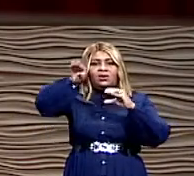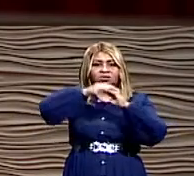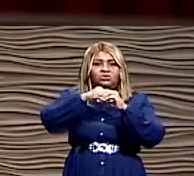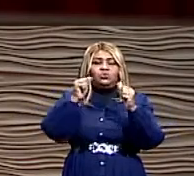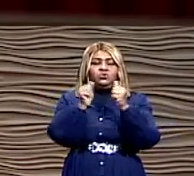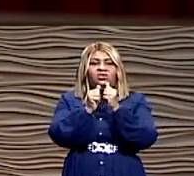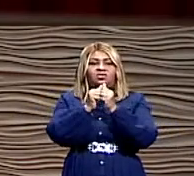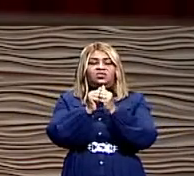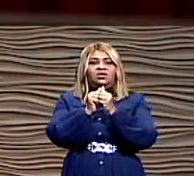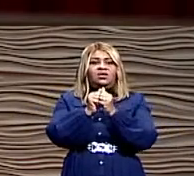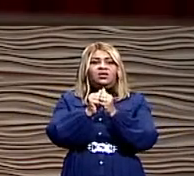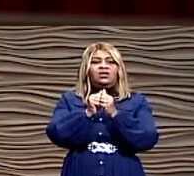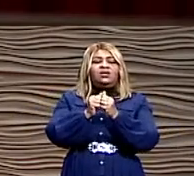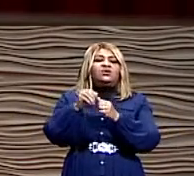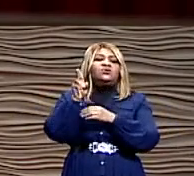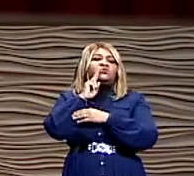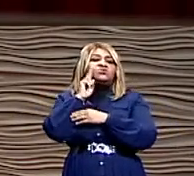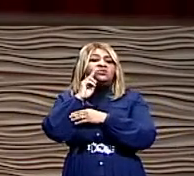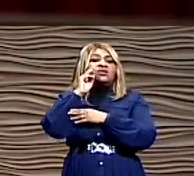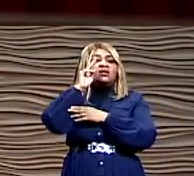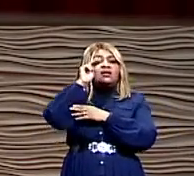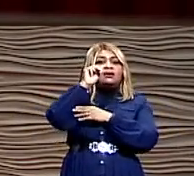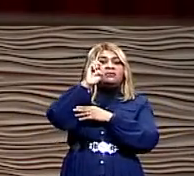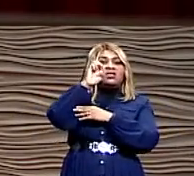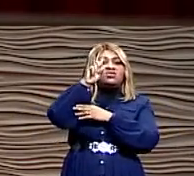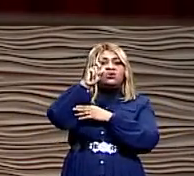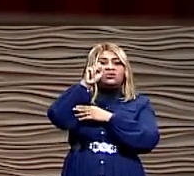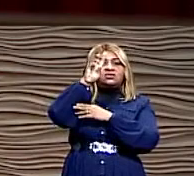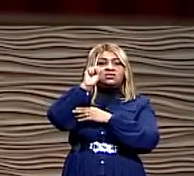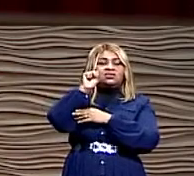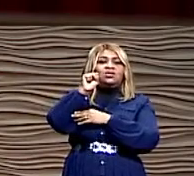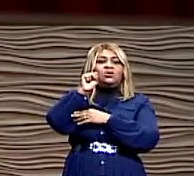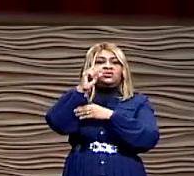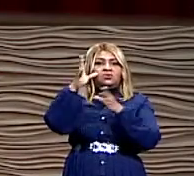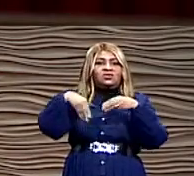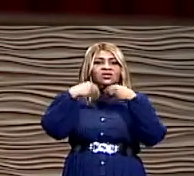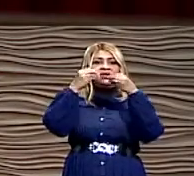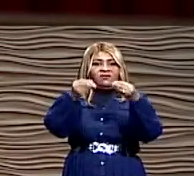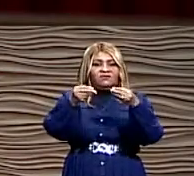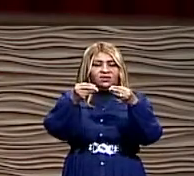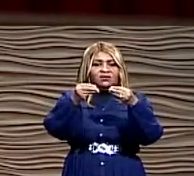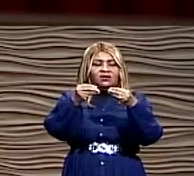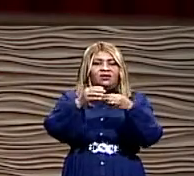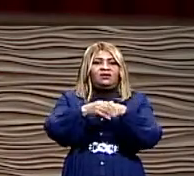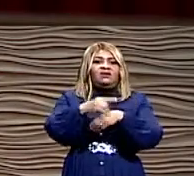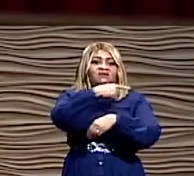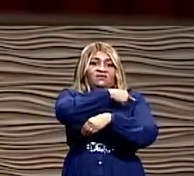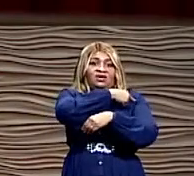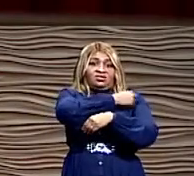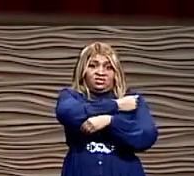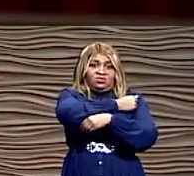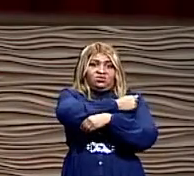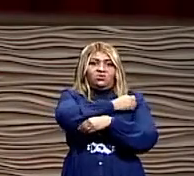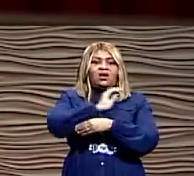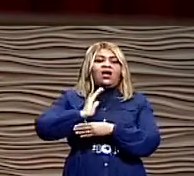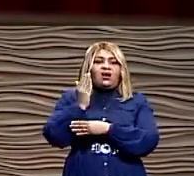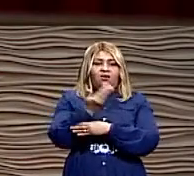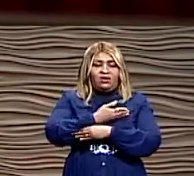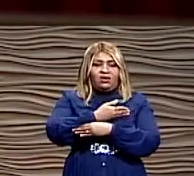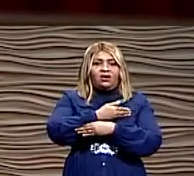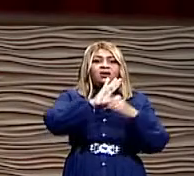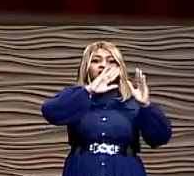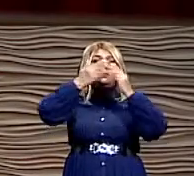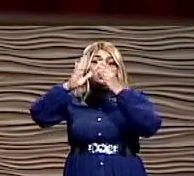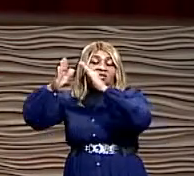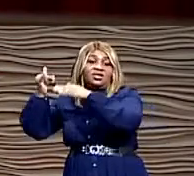Houston Methodists, who will be providing vaccines to our community. So listen carefully.